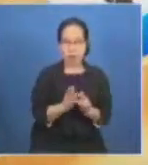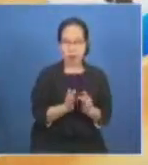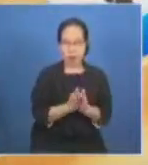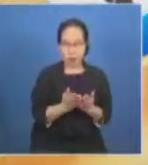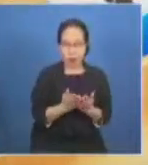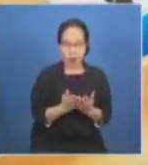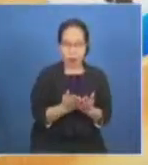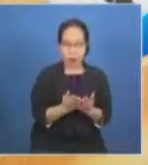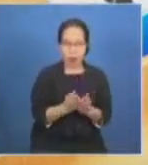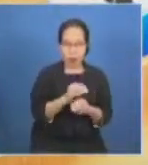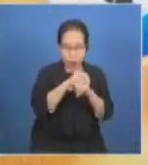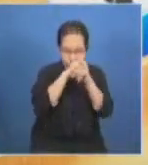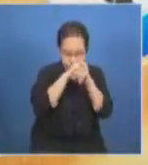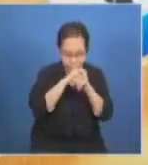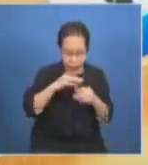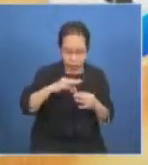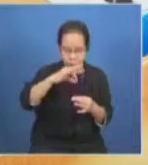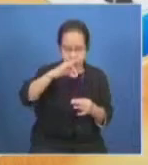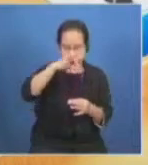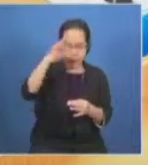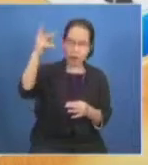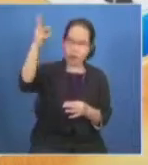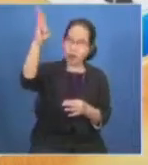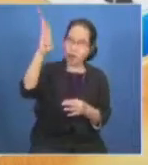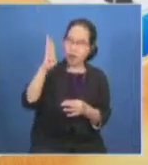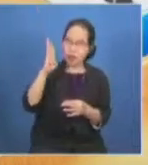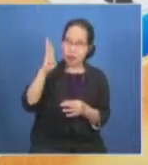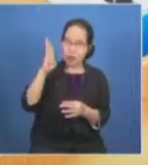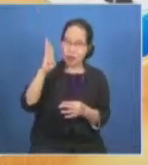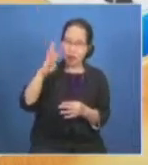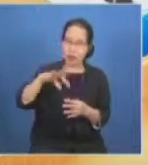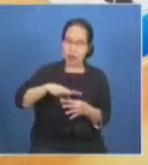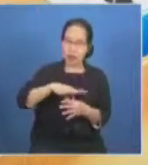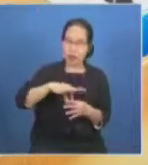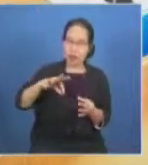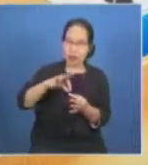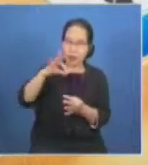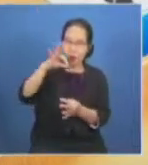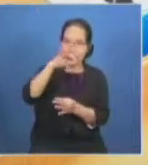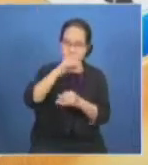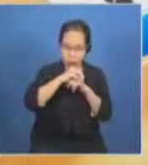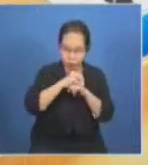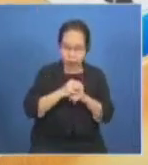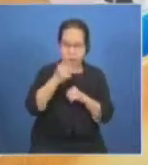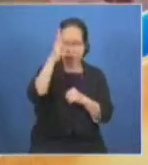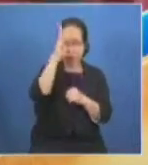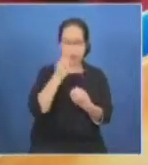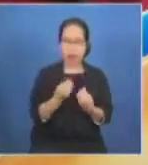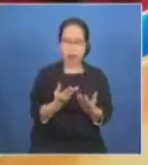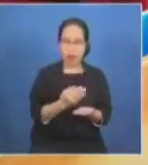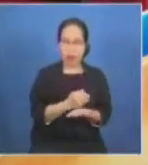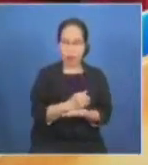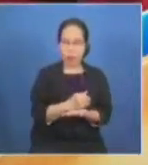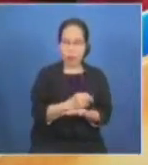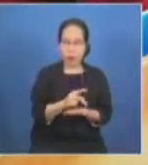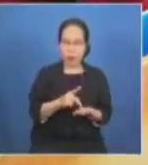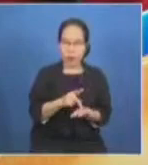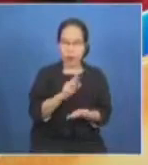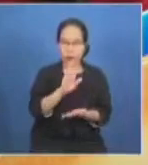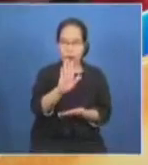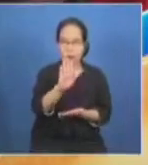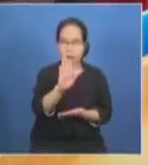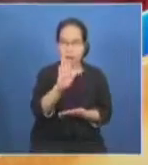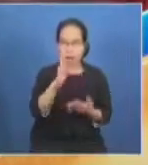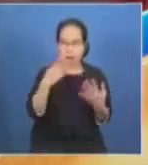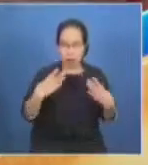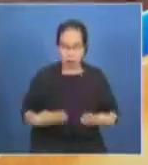Bible. The spiritual service to God is to give the